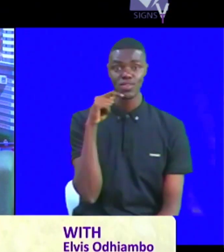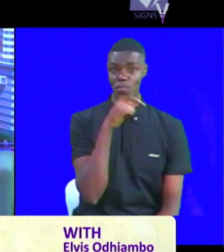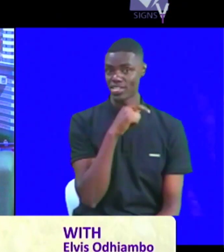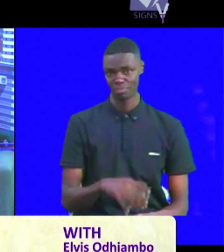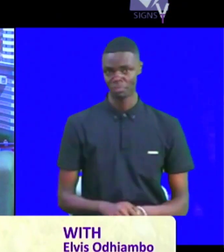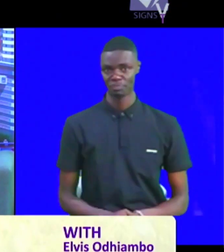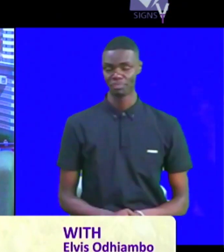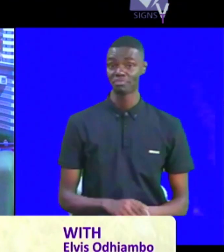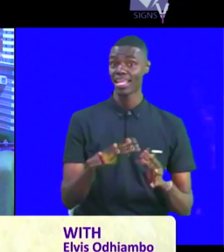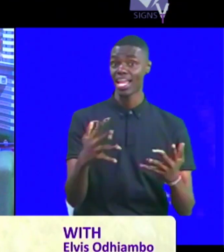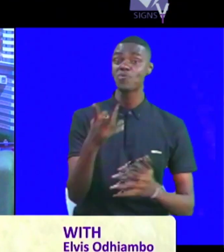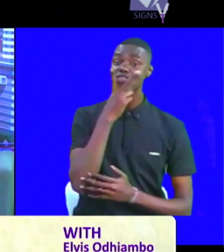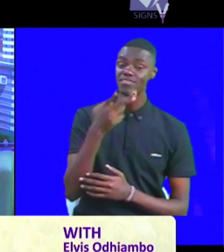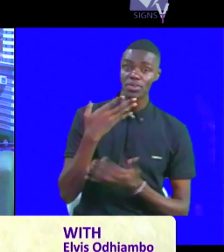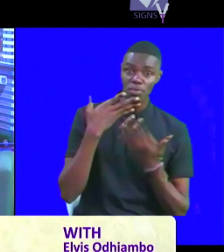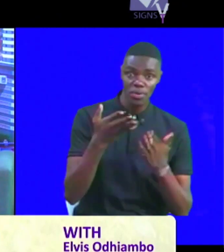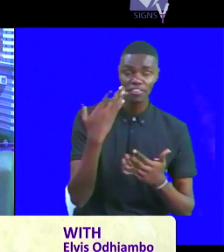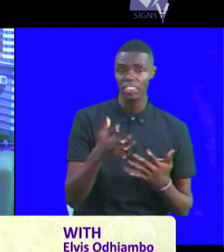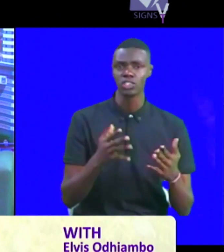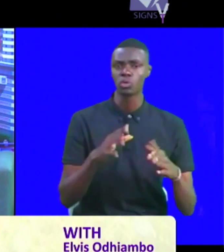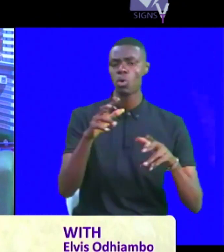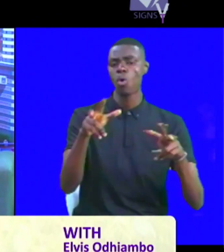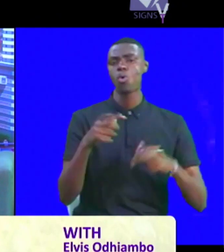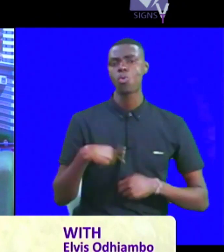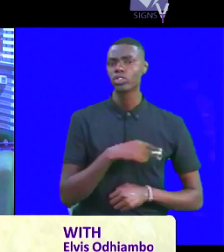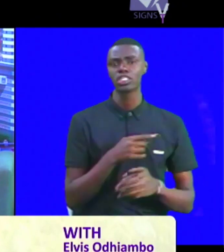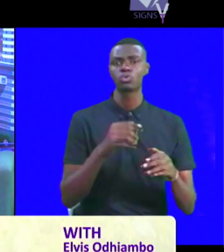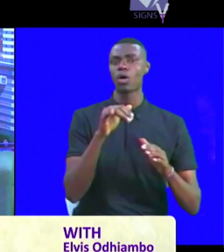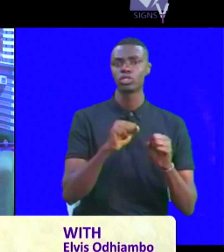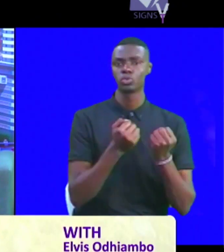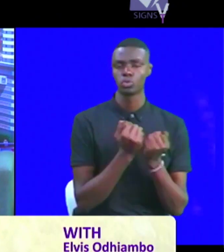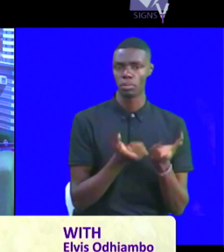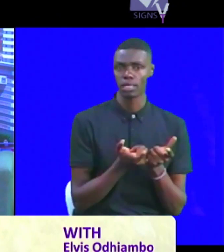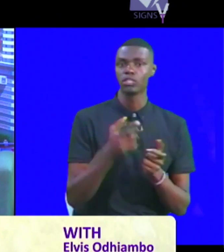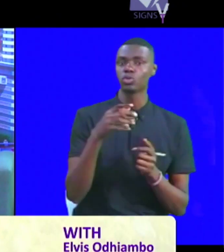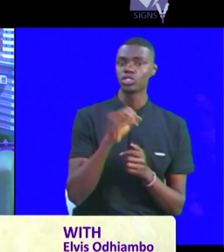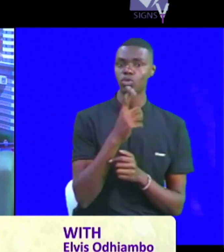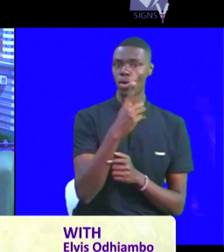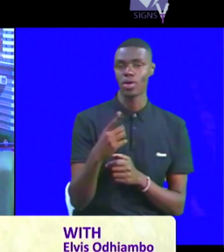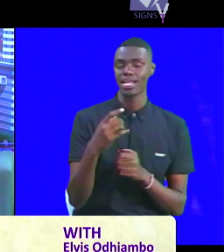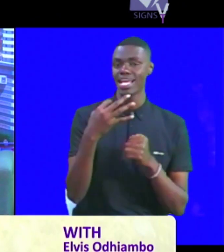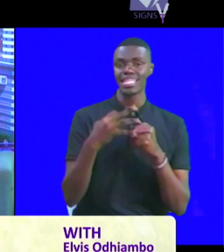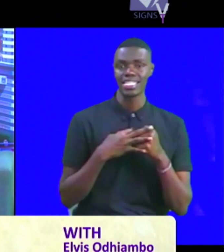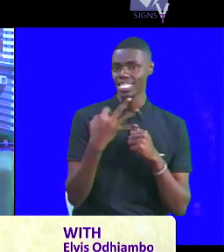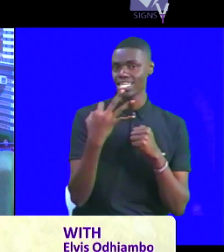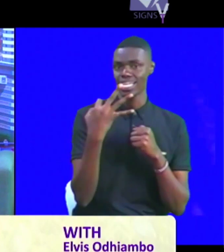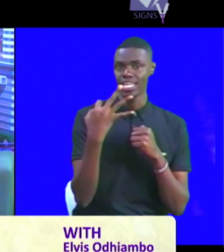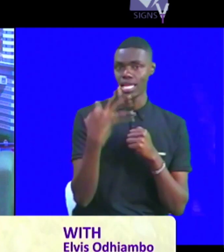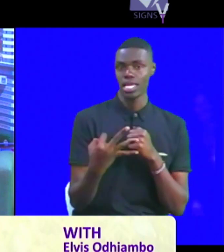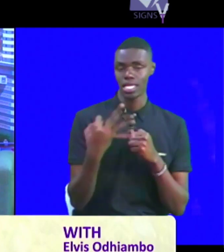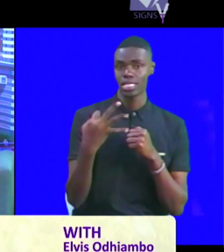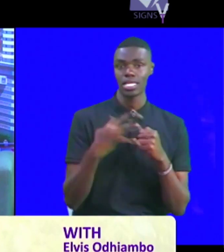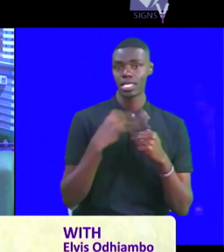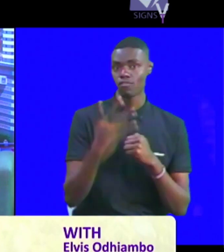Tobias Omondi. Just the way Elvis amesema, catch up with us through our socials. Remember 0219803884 is our SMS